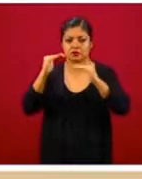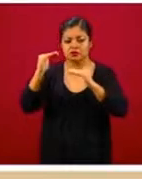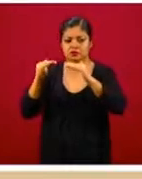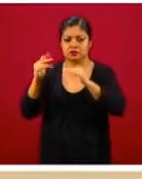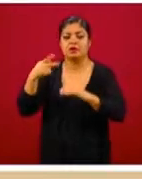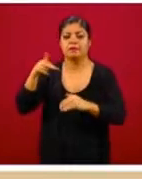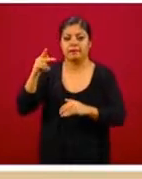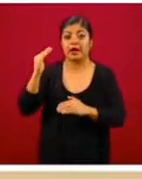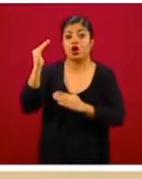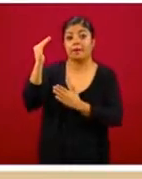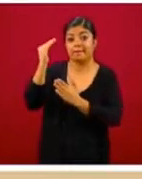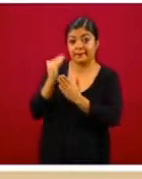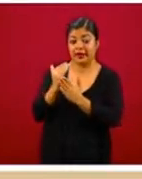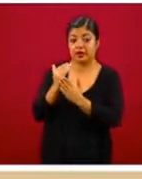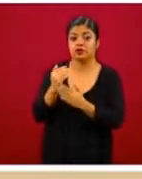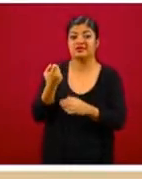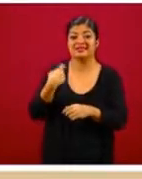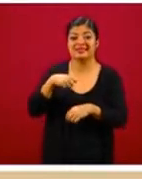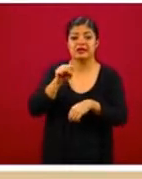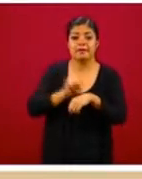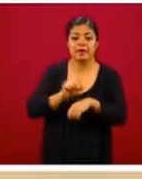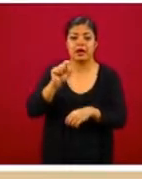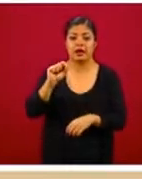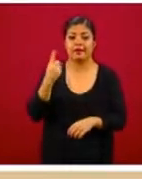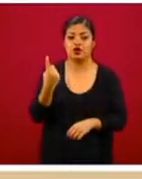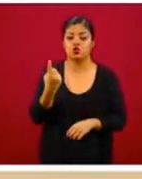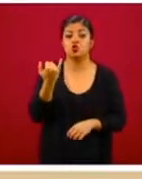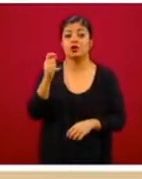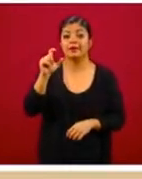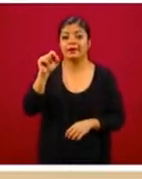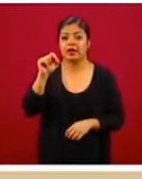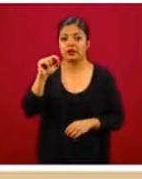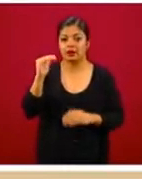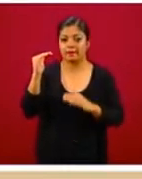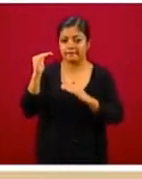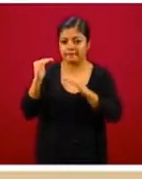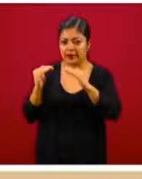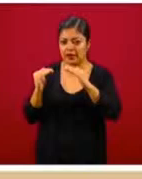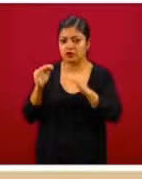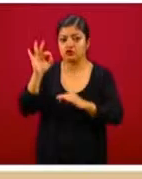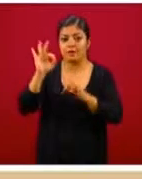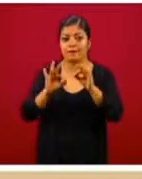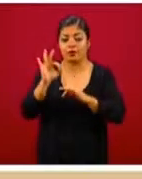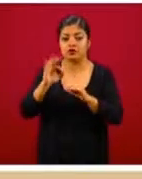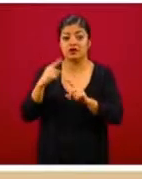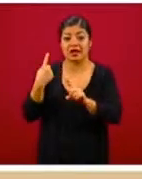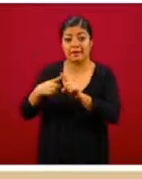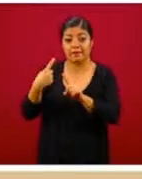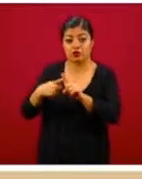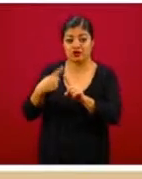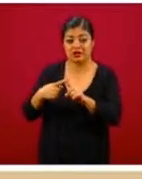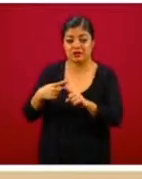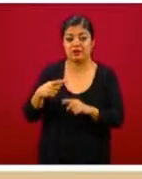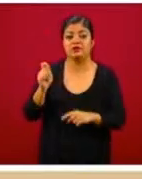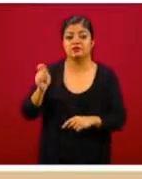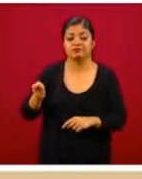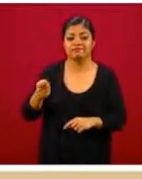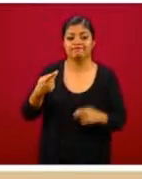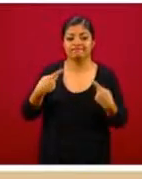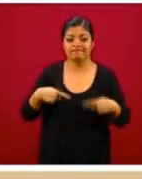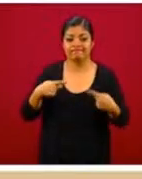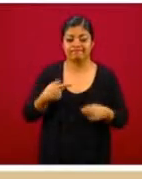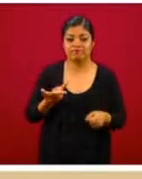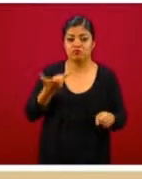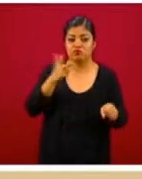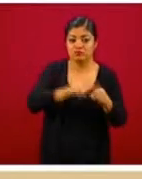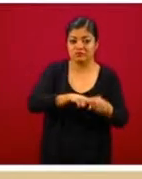see that the behavior of the curve has been about the same, although we've seen a decline among week